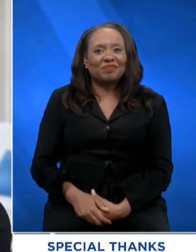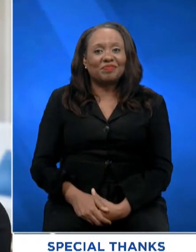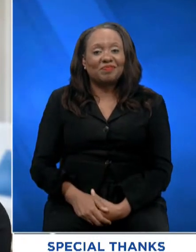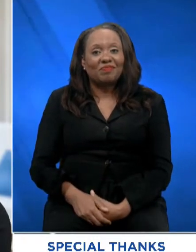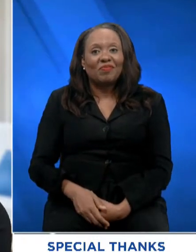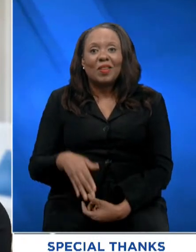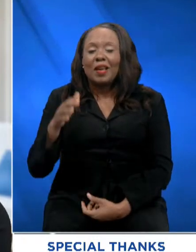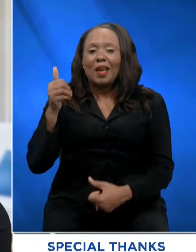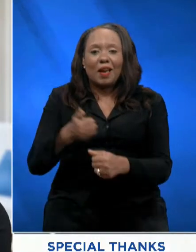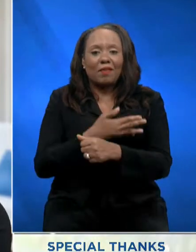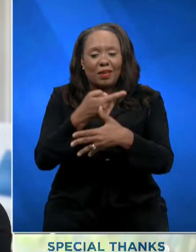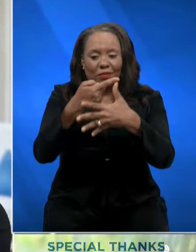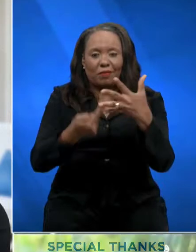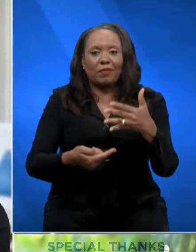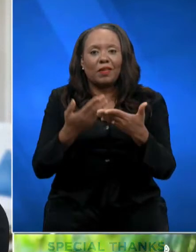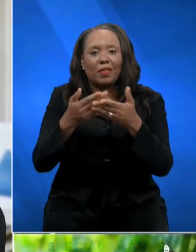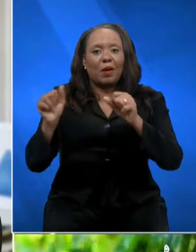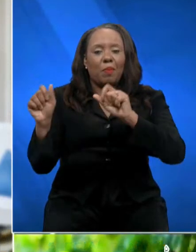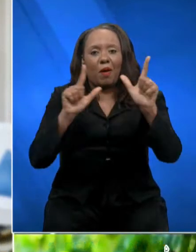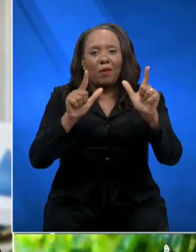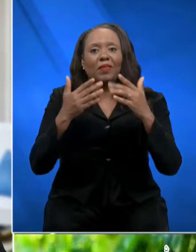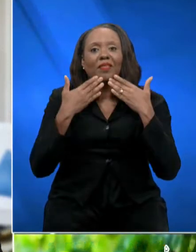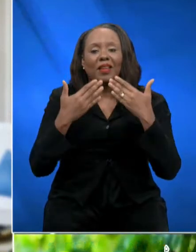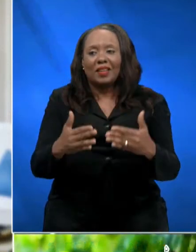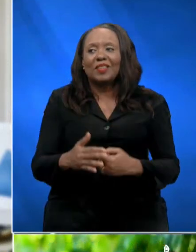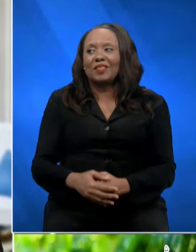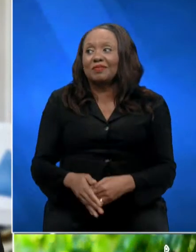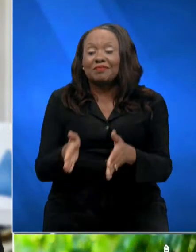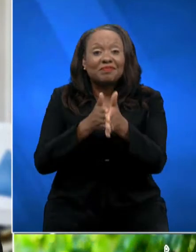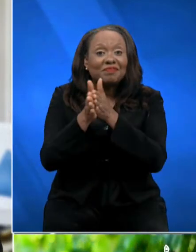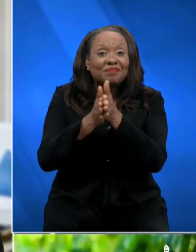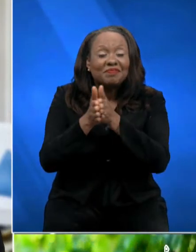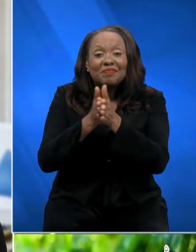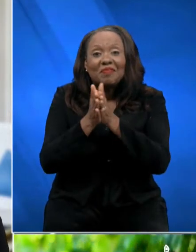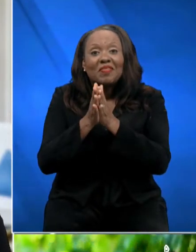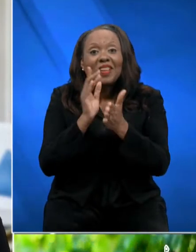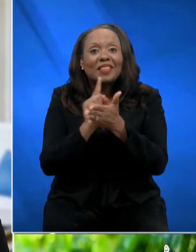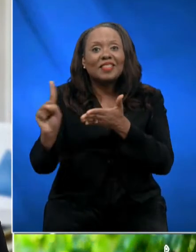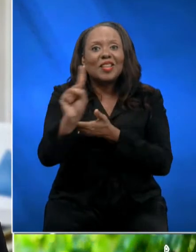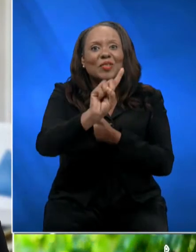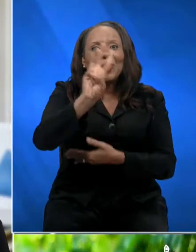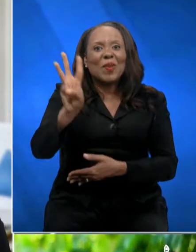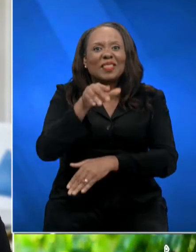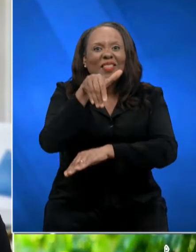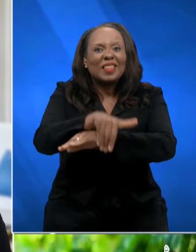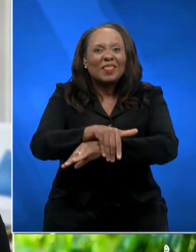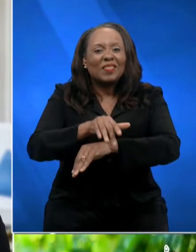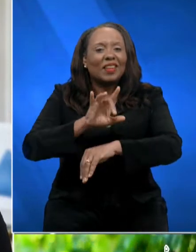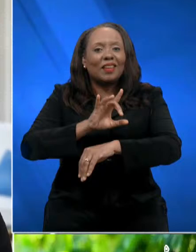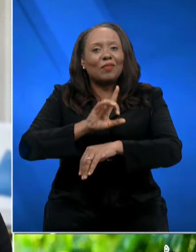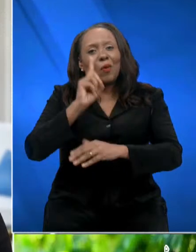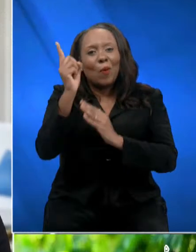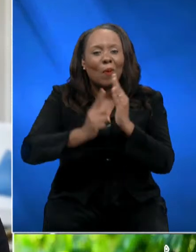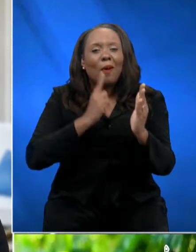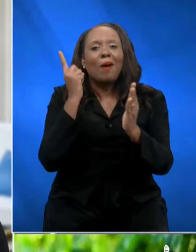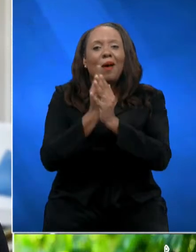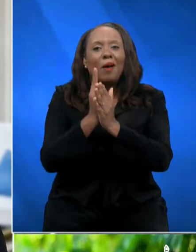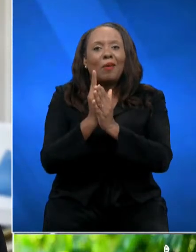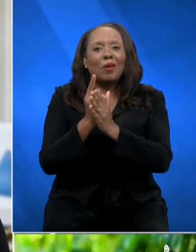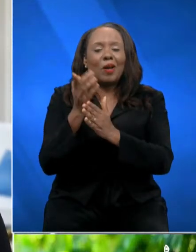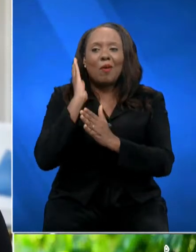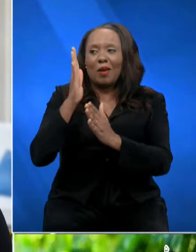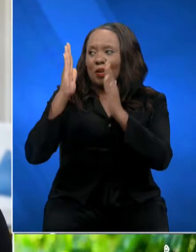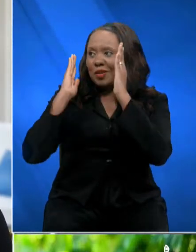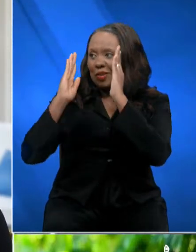be all there for you. Yes. Thank you. Looking forward to spending next Wednesday evening with you, at least for 1 hour. We'll pay